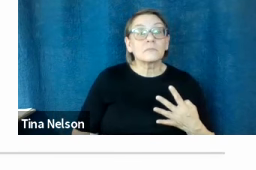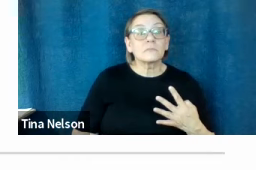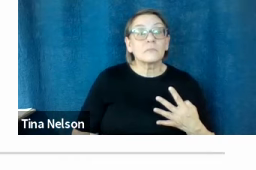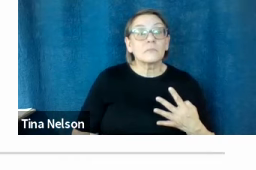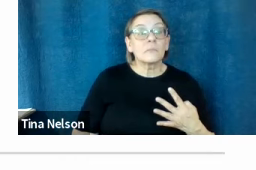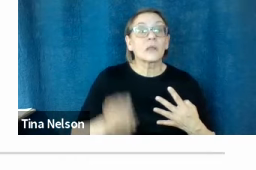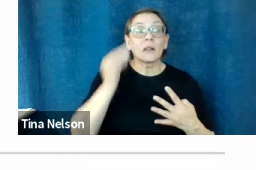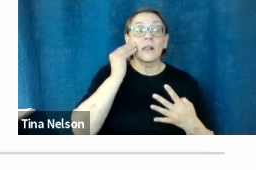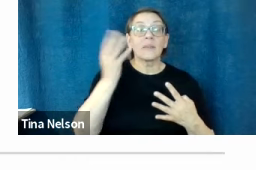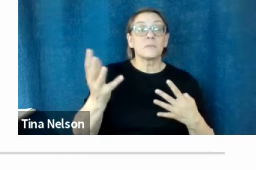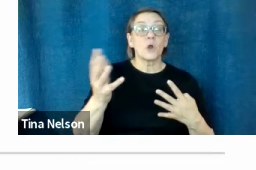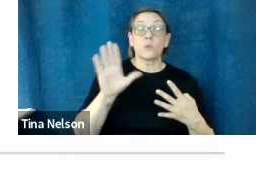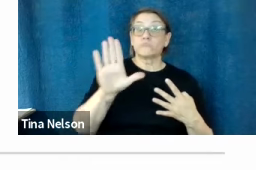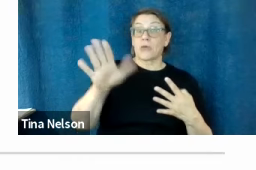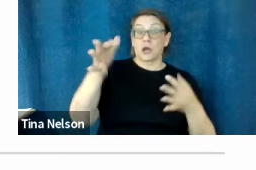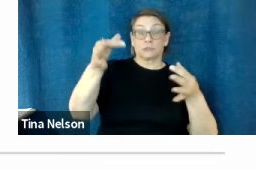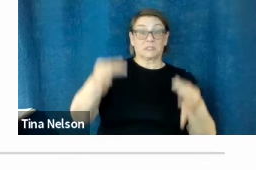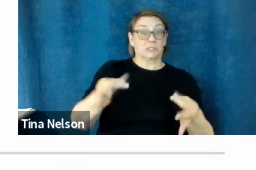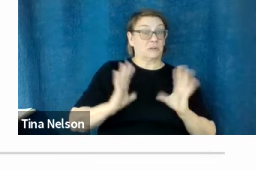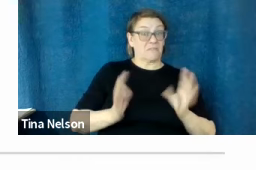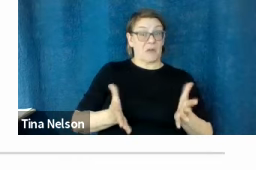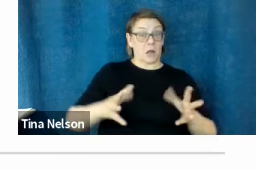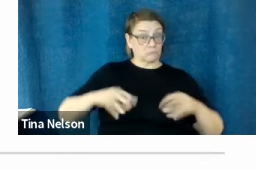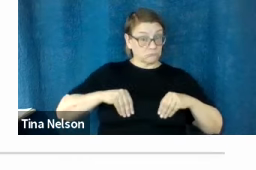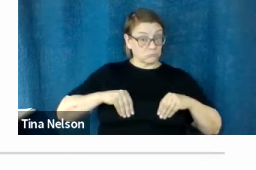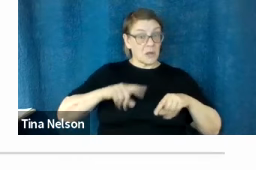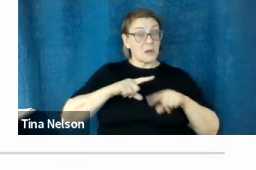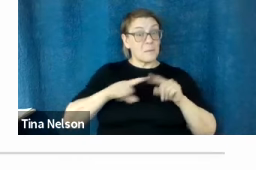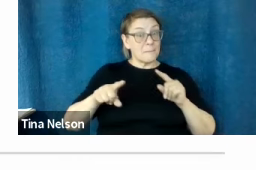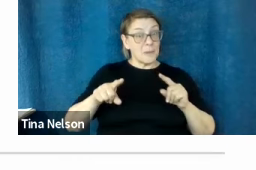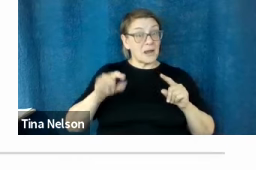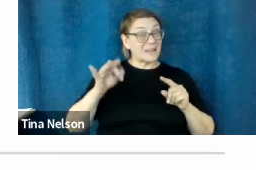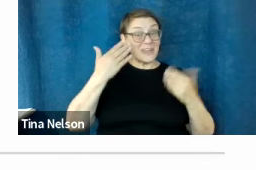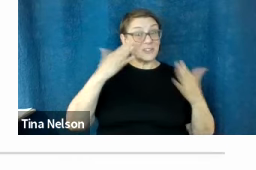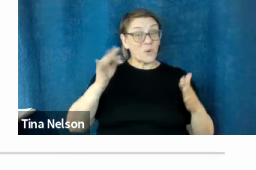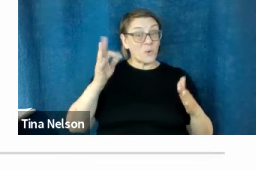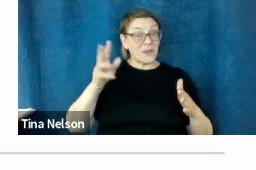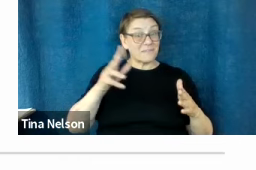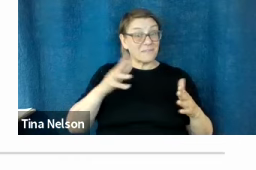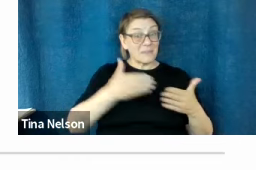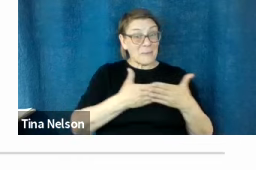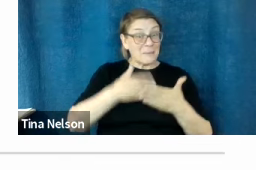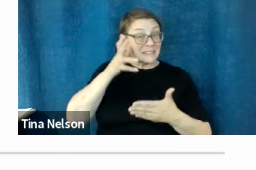Inform them that it it is their decision, but explain that this lack of knowledge will put their baby at risk.